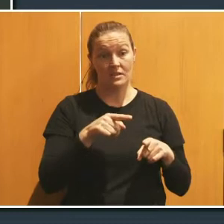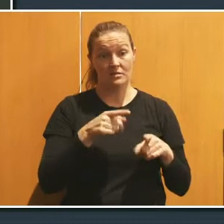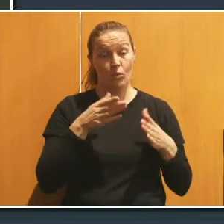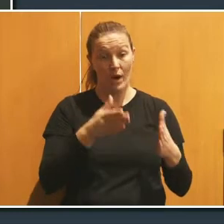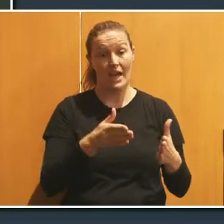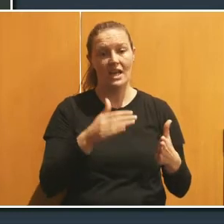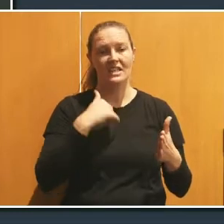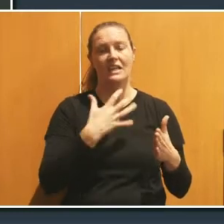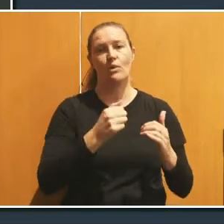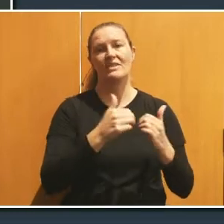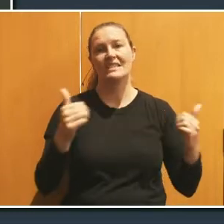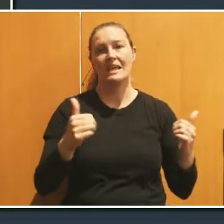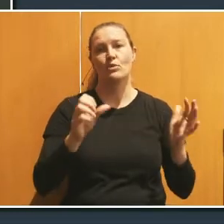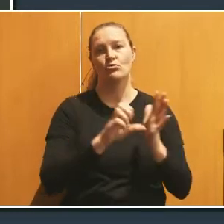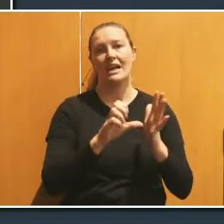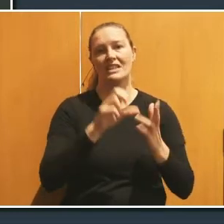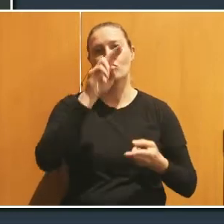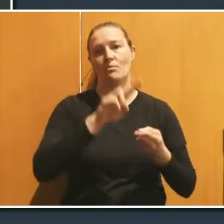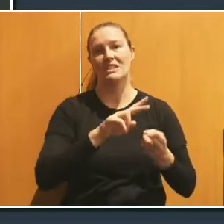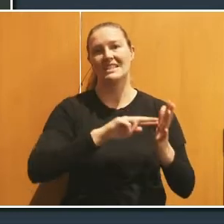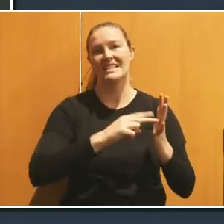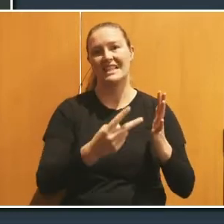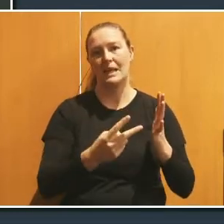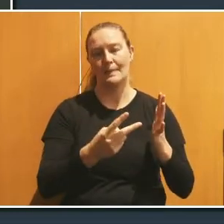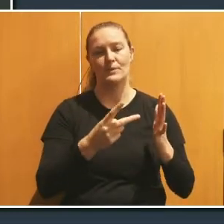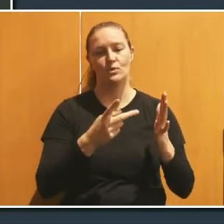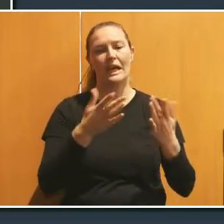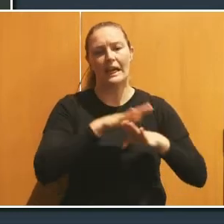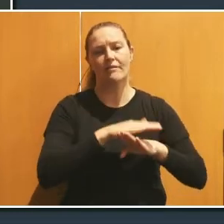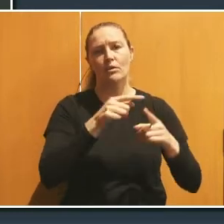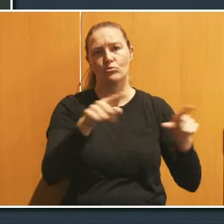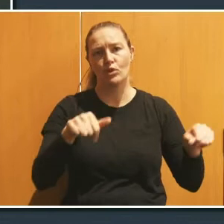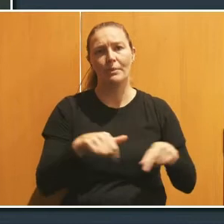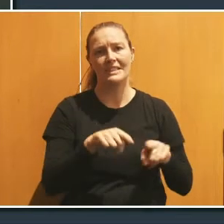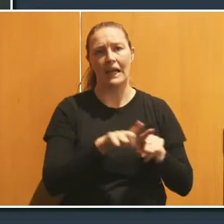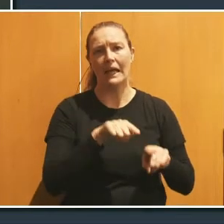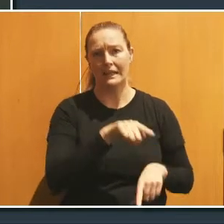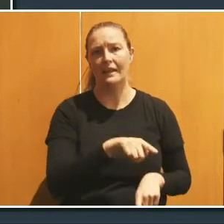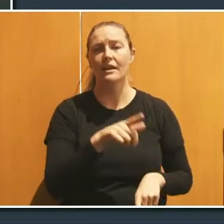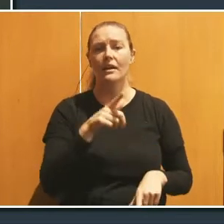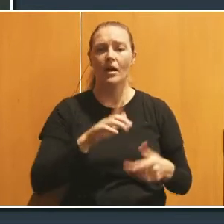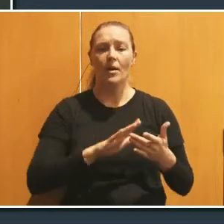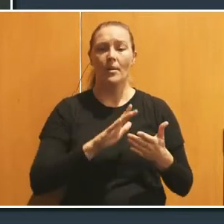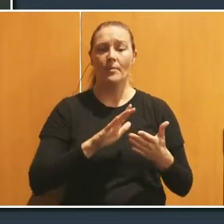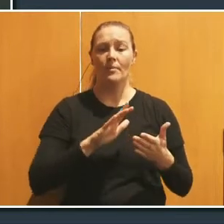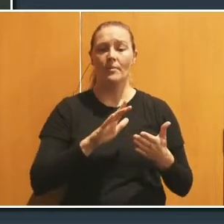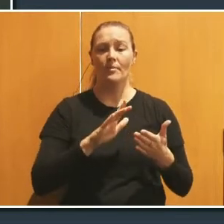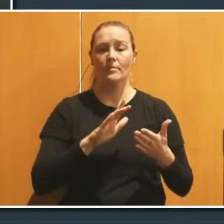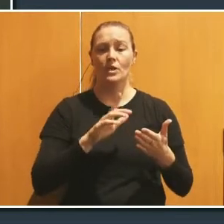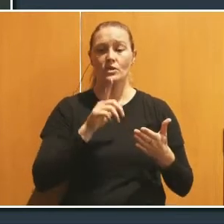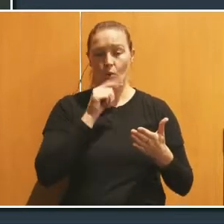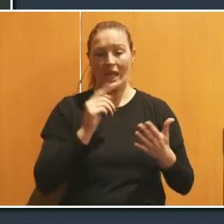remission scheme to cover these sort of properties, to encourage developers to develop the